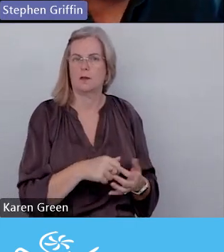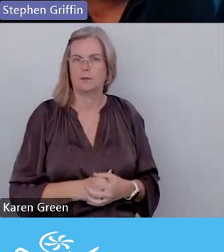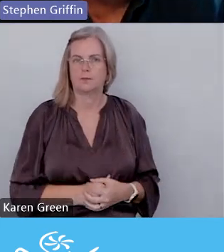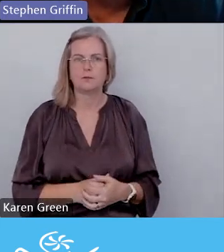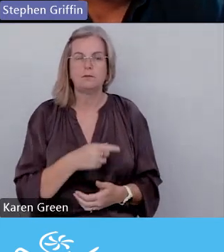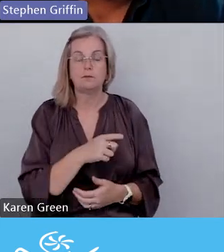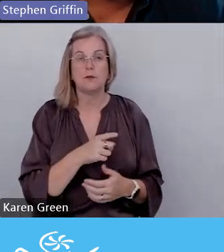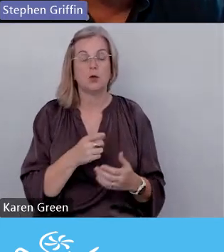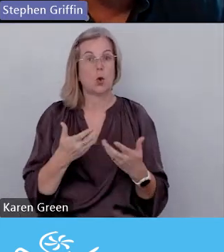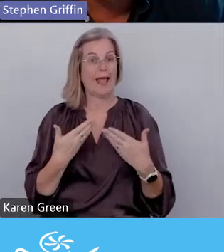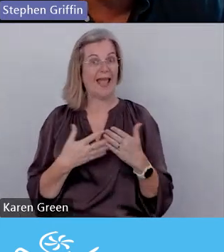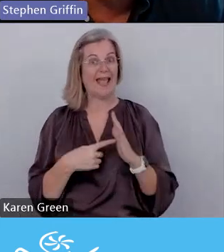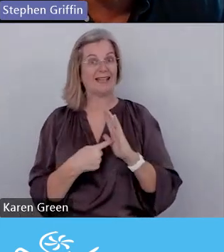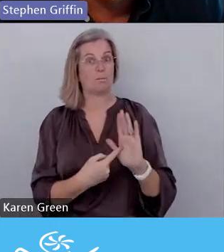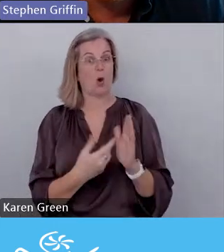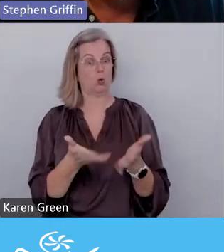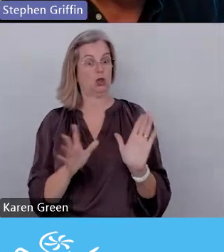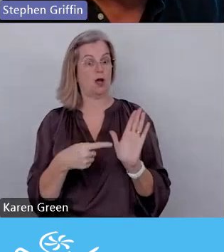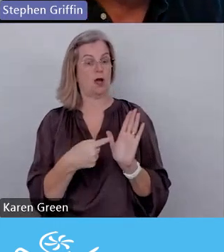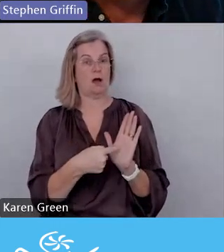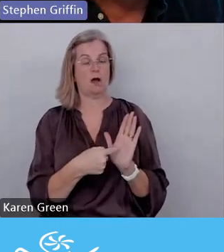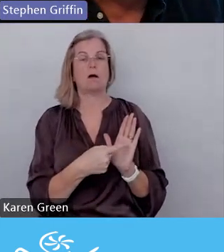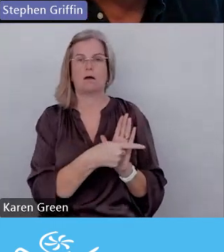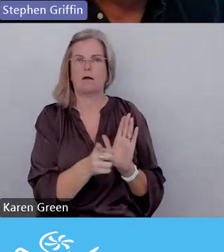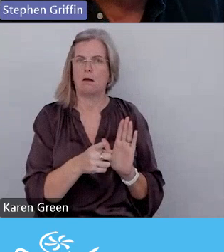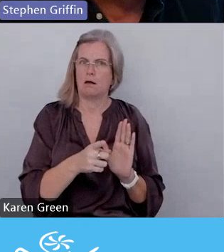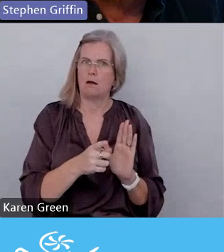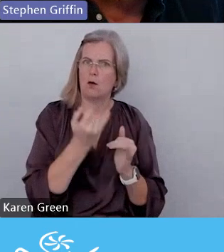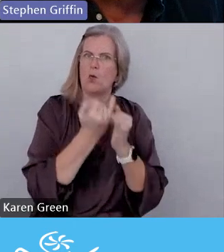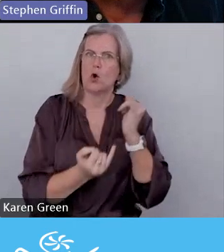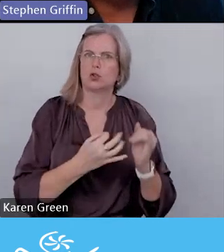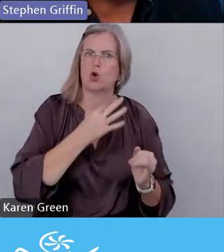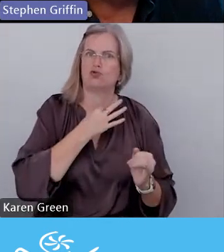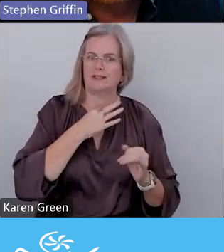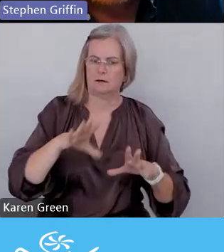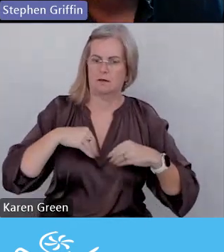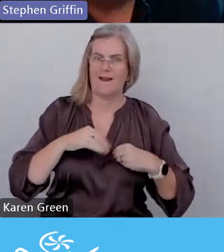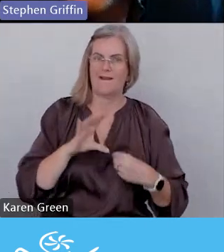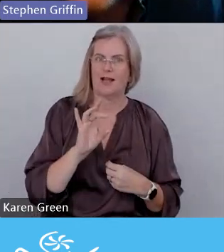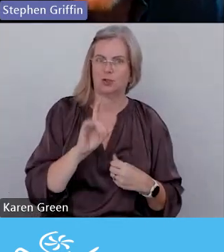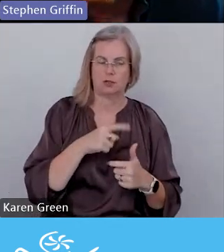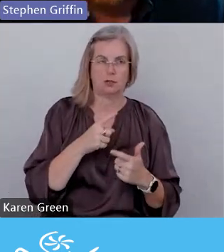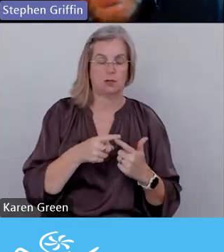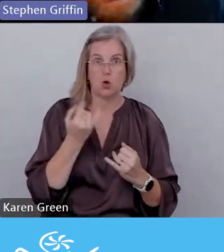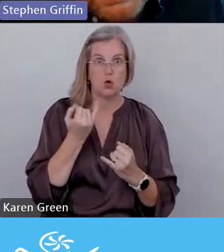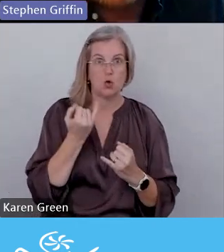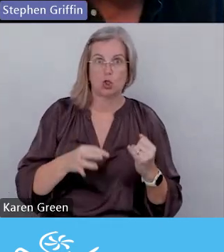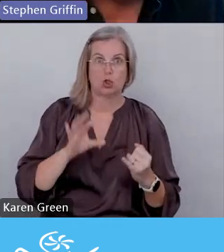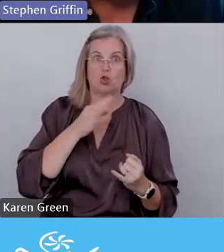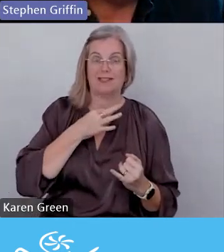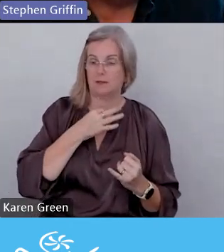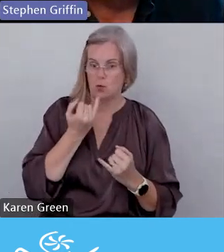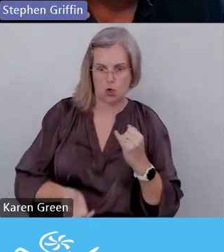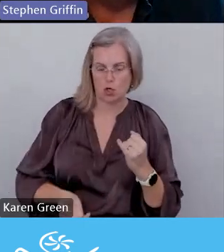Exposure increases our chance of developing a severe infection, it increases our chance of a severe problem, and it also wears down our